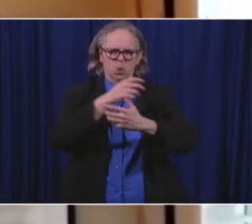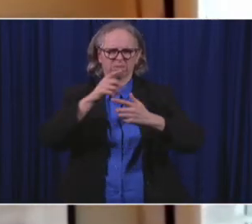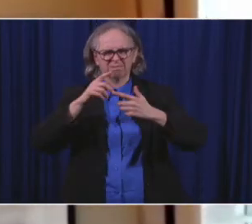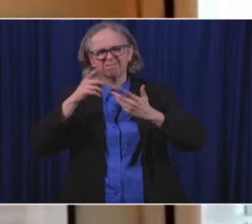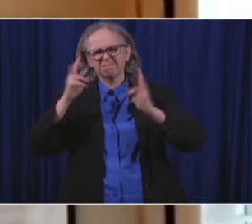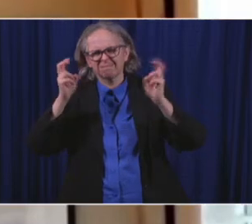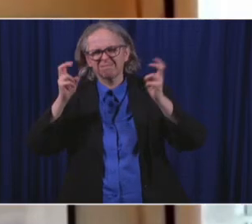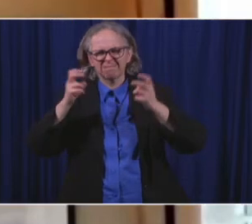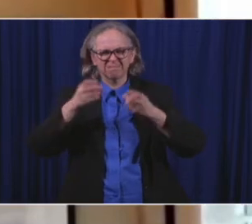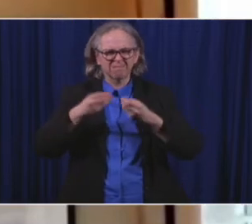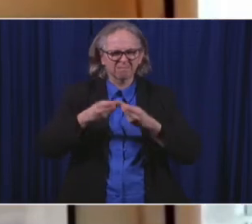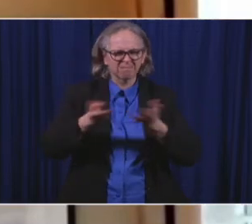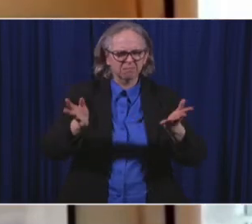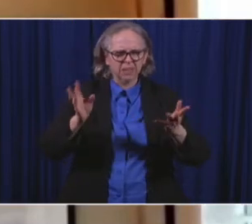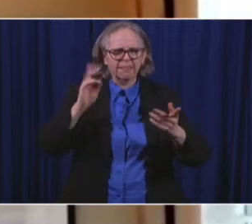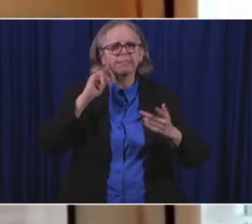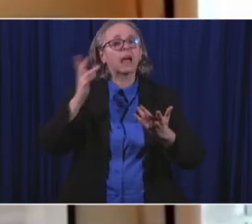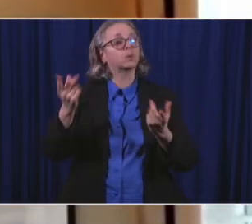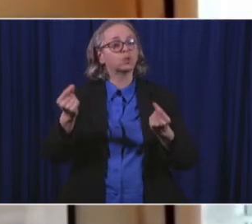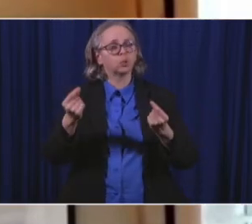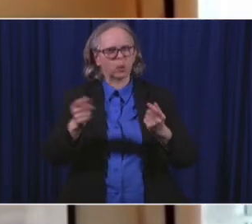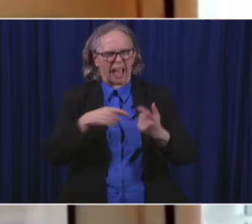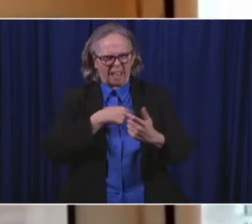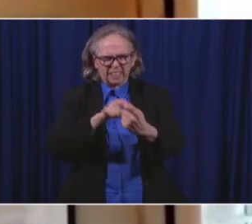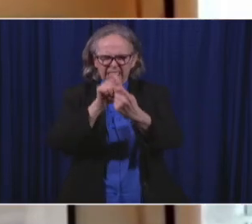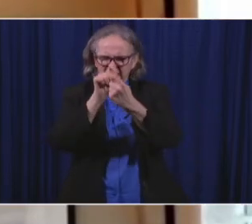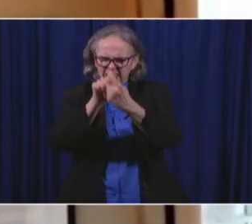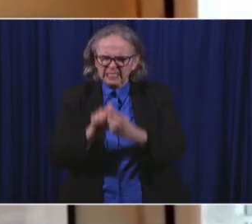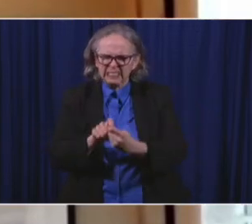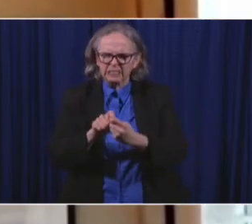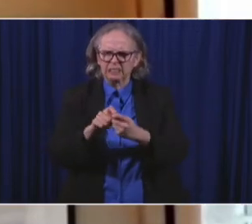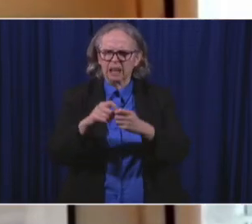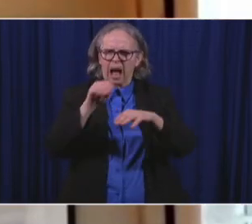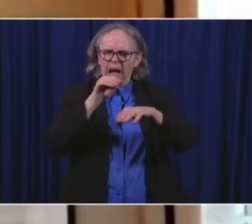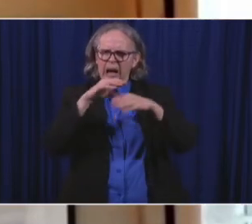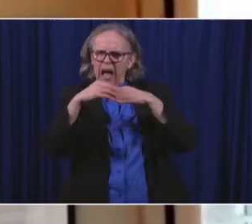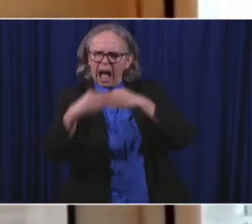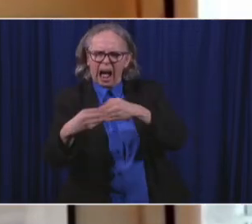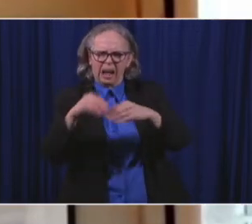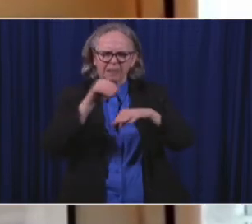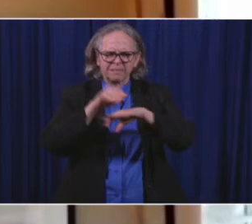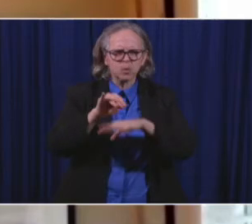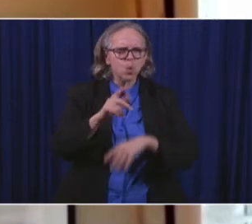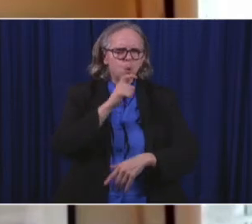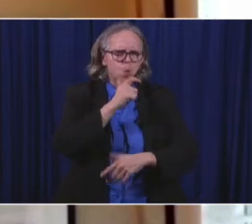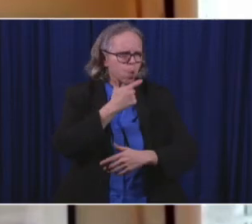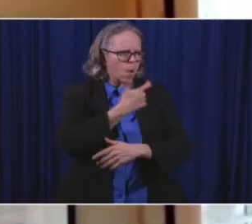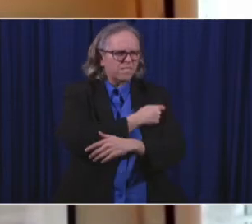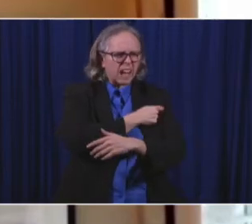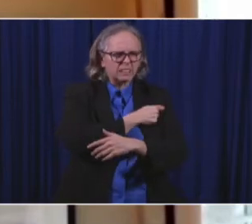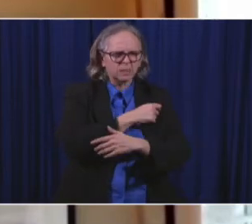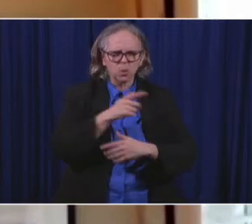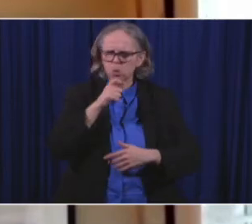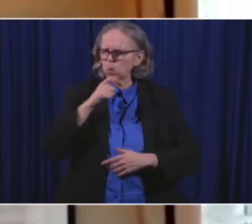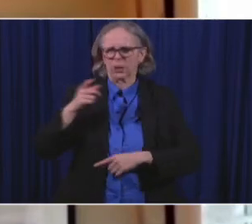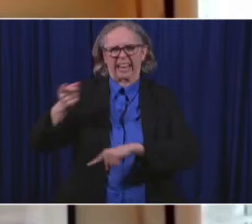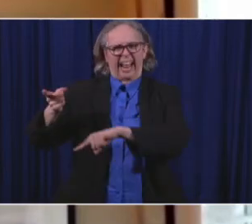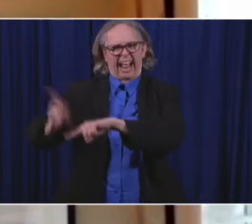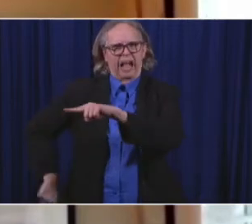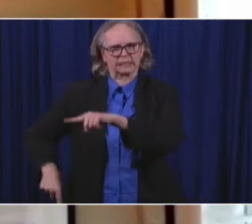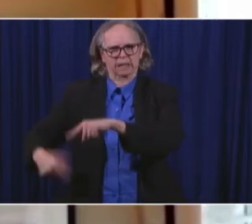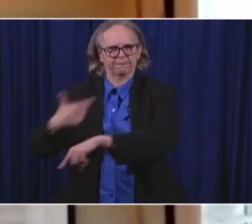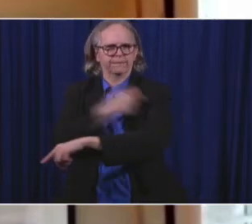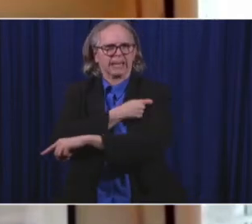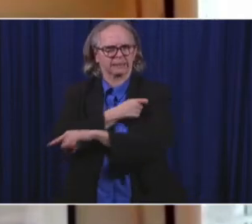very specific guidance regarding who should receive the vaccine, who should not receive the vaccine. And